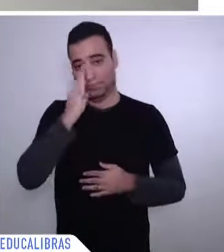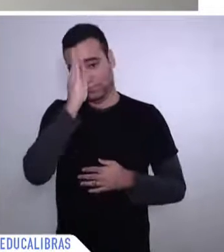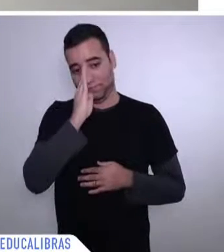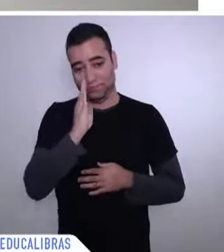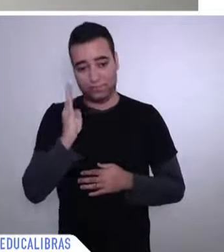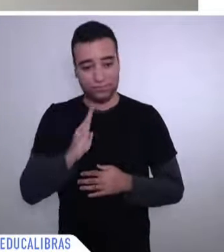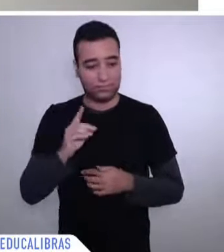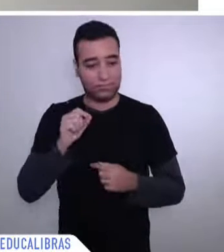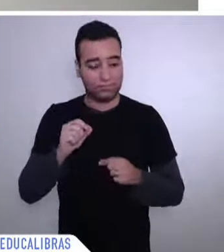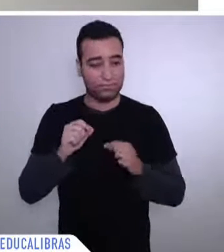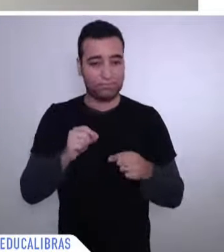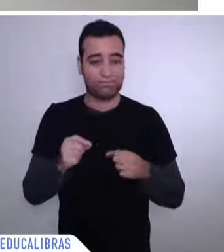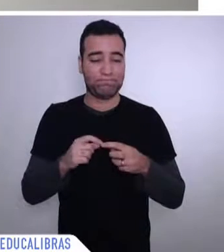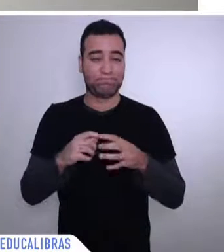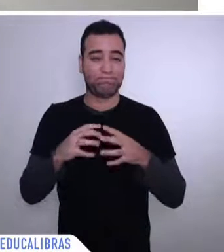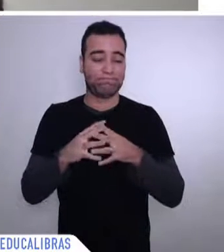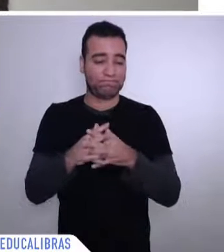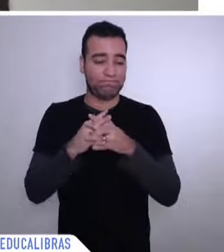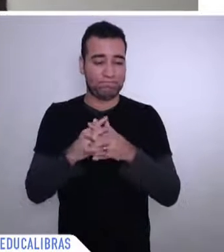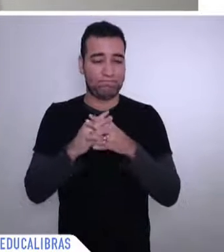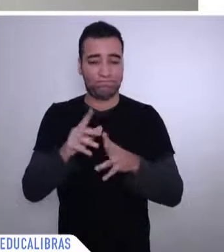floor.